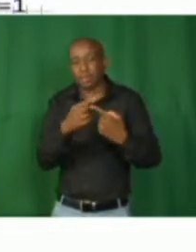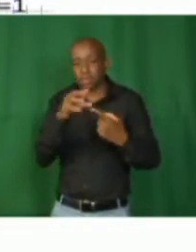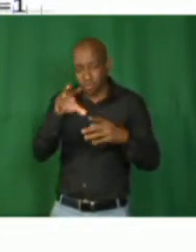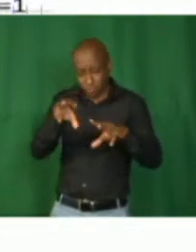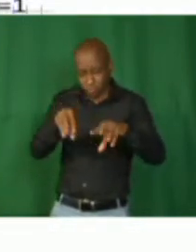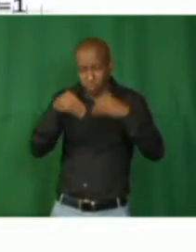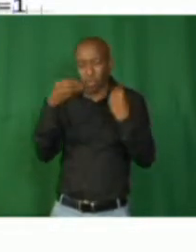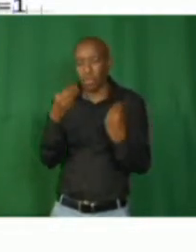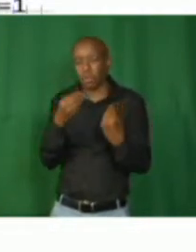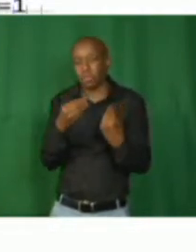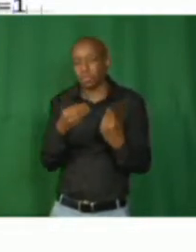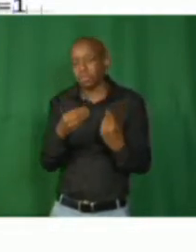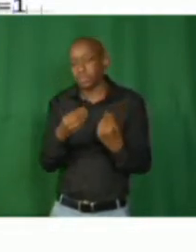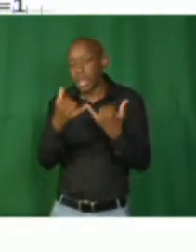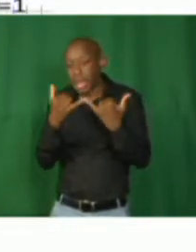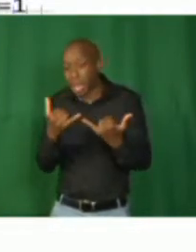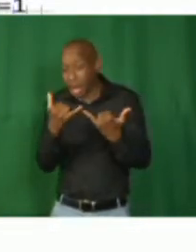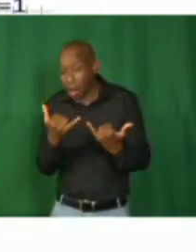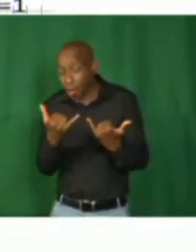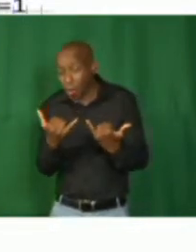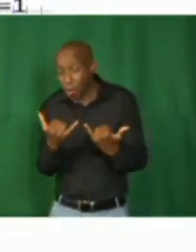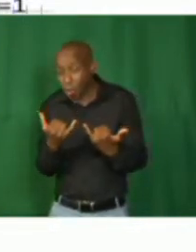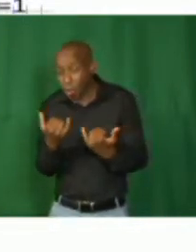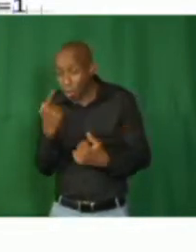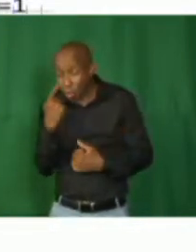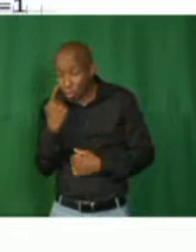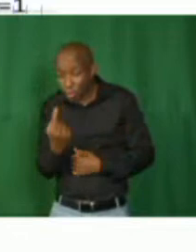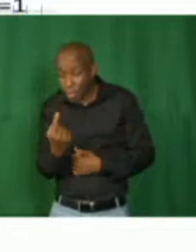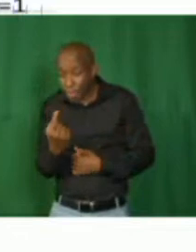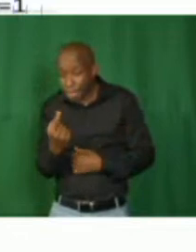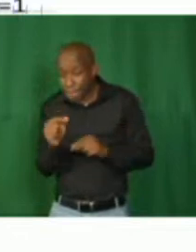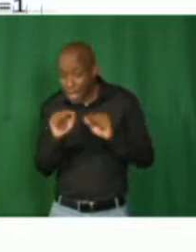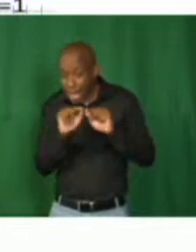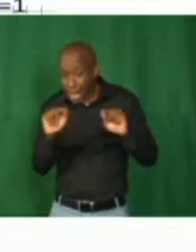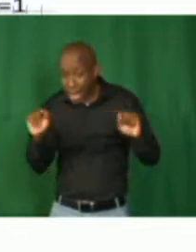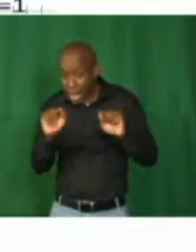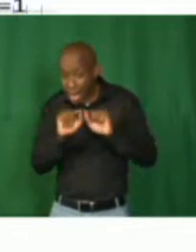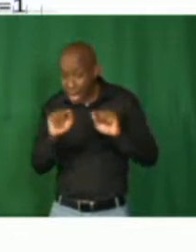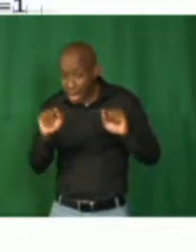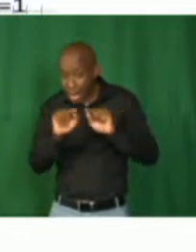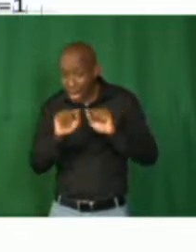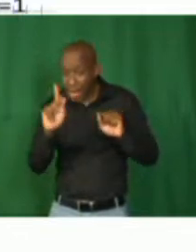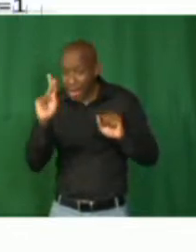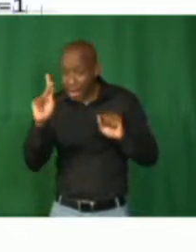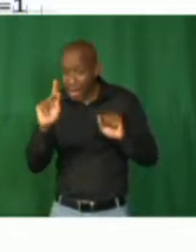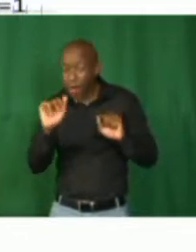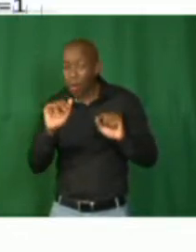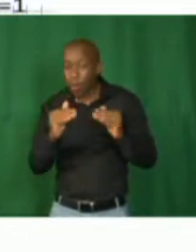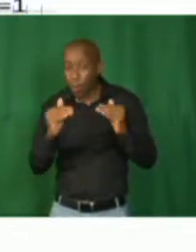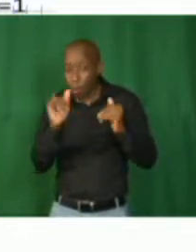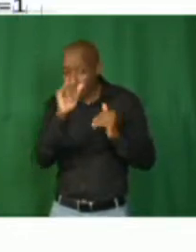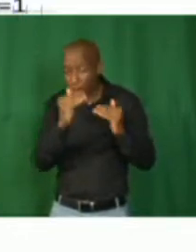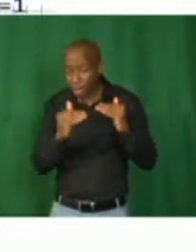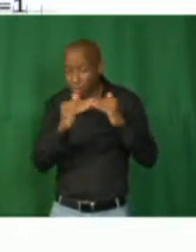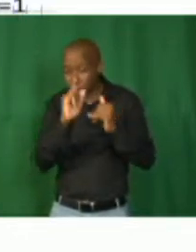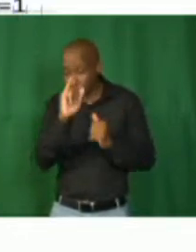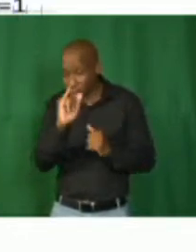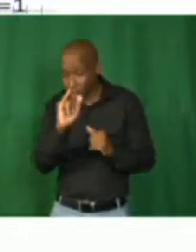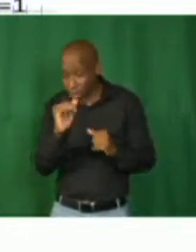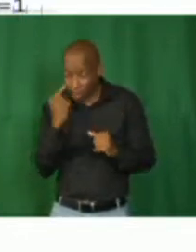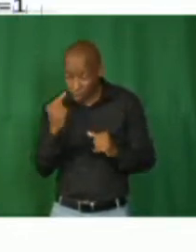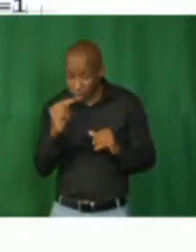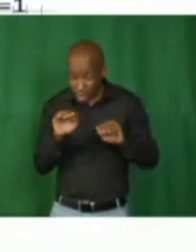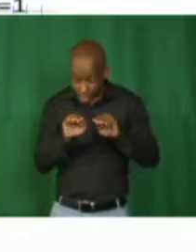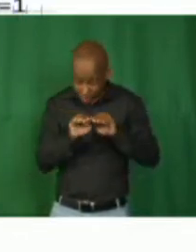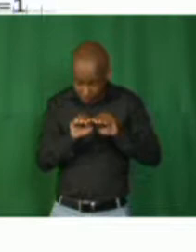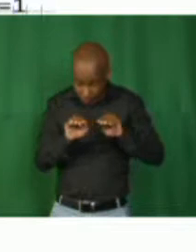solution. Now this is the line now, what I've shown now, this is the line. As you can see, this is the line y is equal to 1. It's a horizontal line